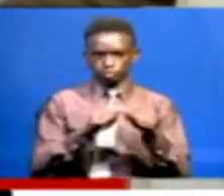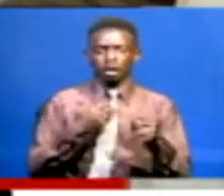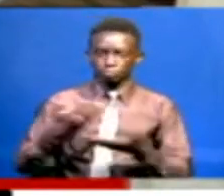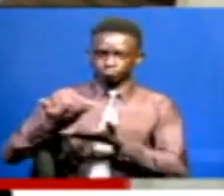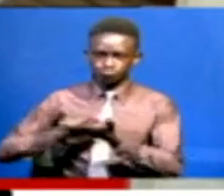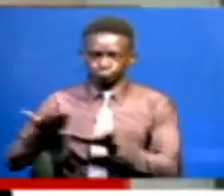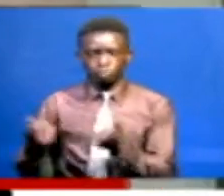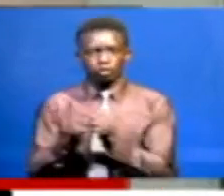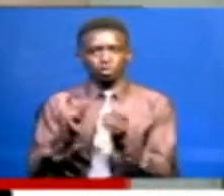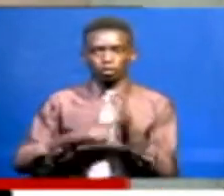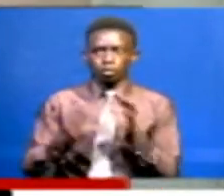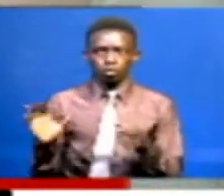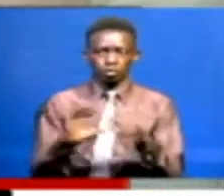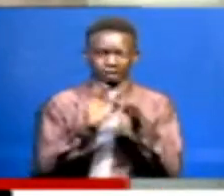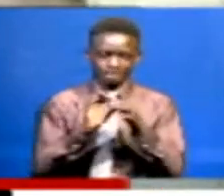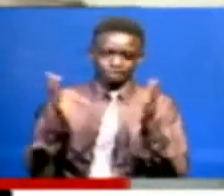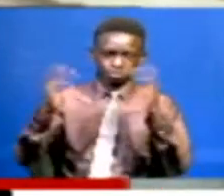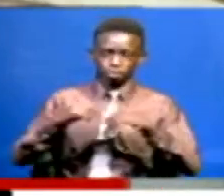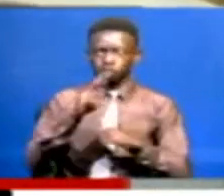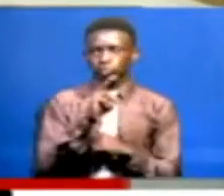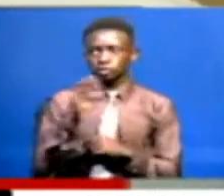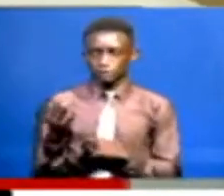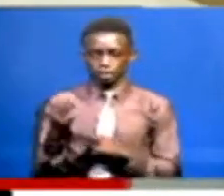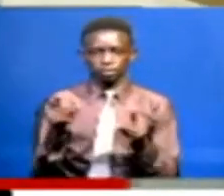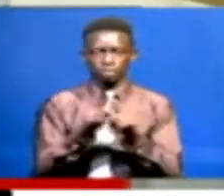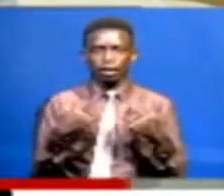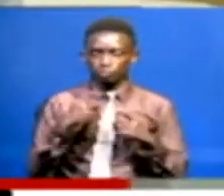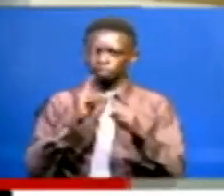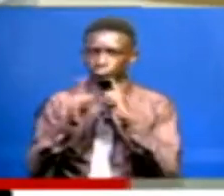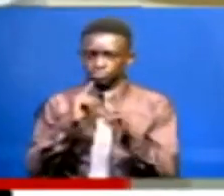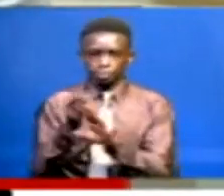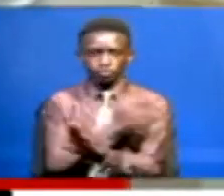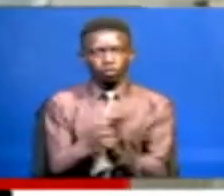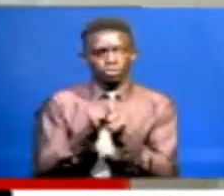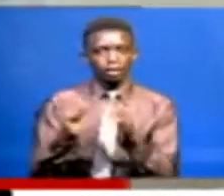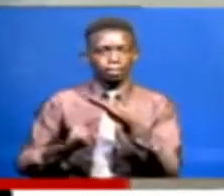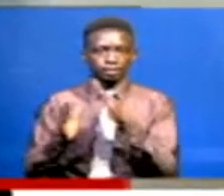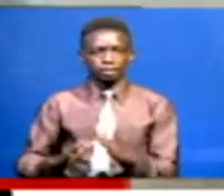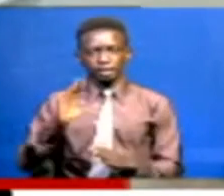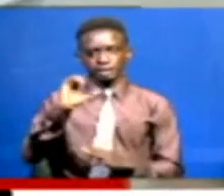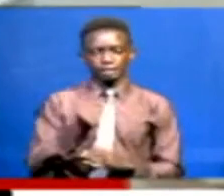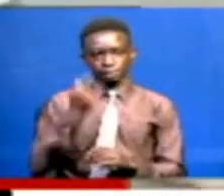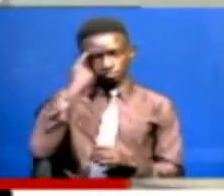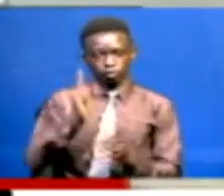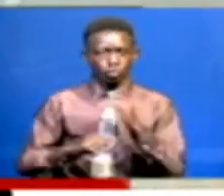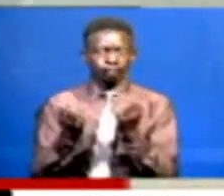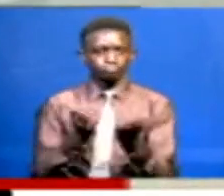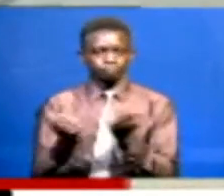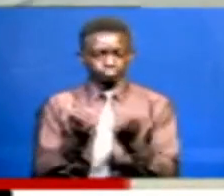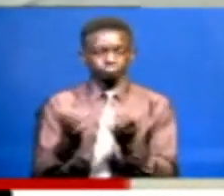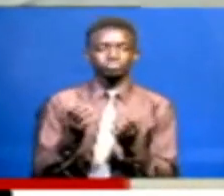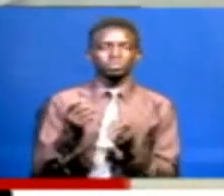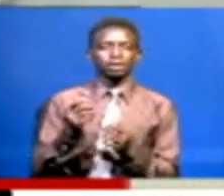Summit 2023. I was just talking to the Minister, or Cabinet Secretary, in charge of the Ministry of International Trade and Investment,